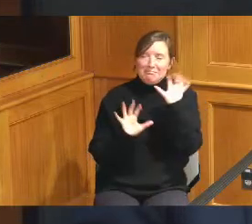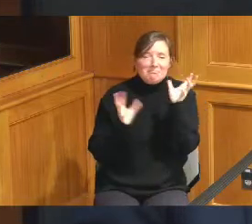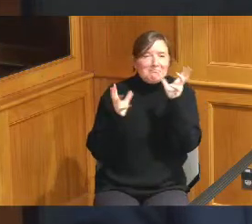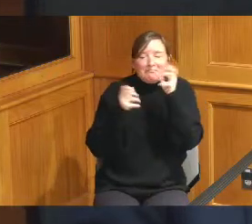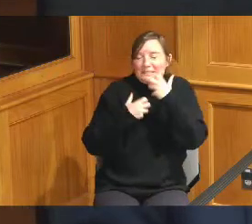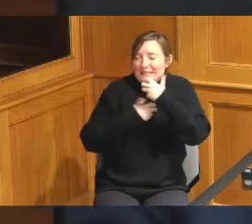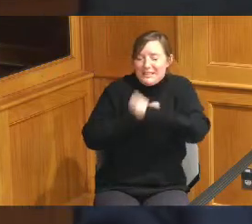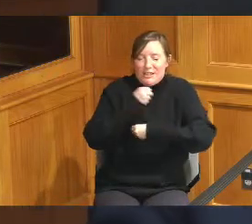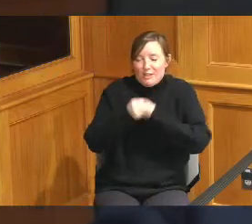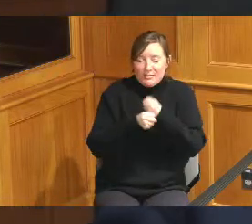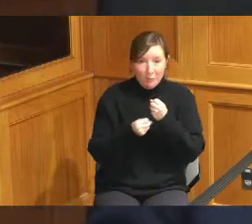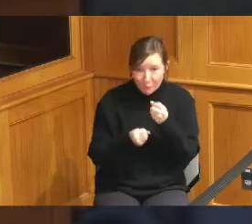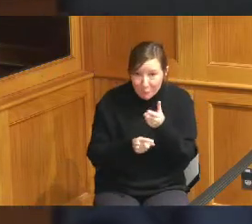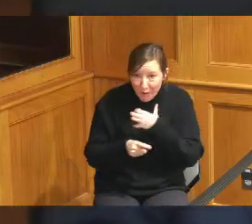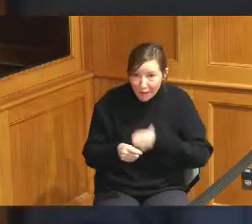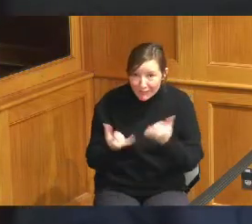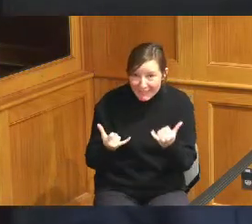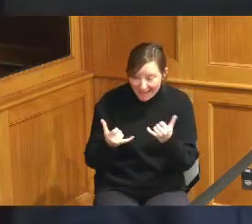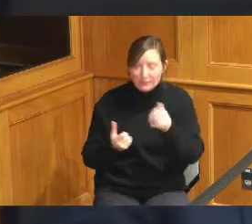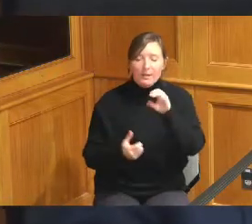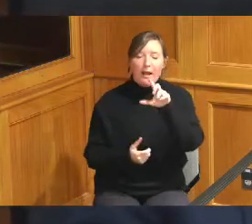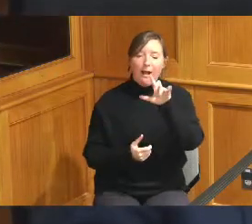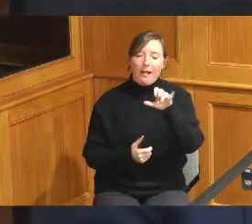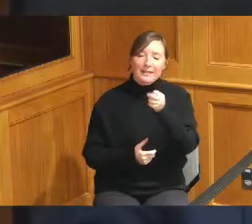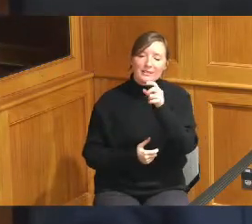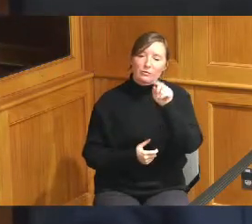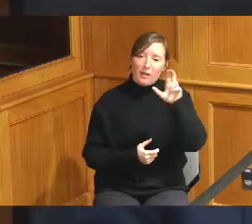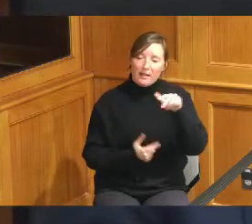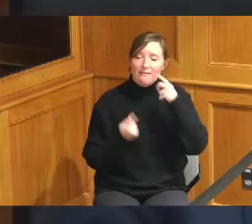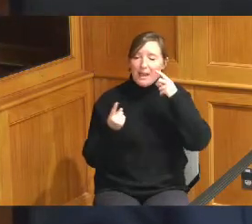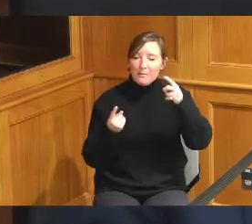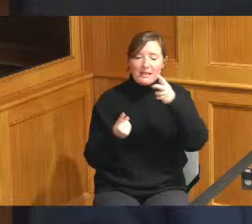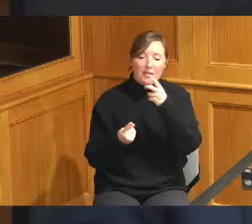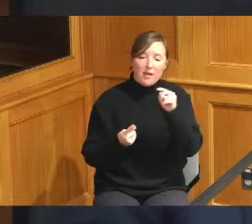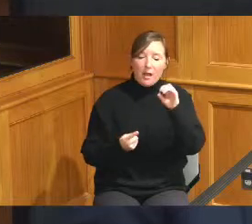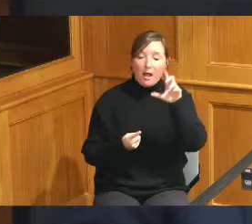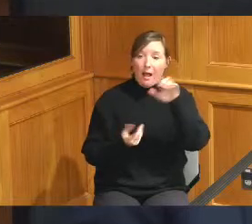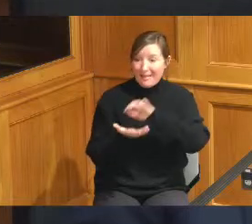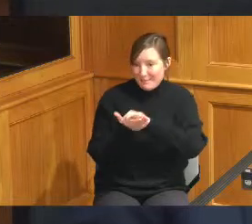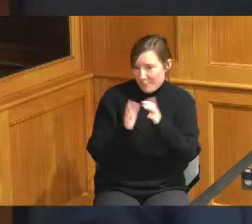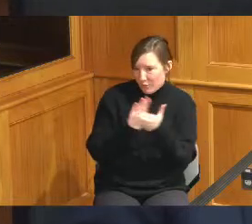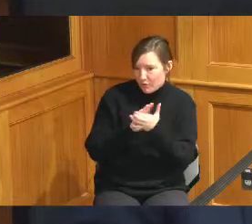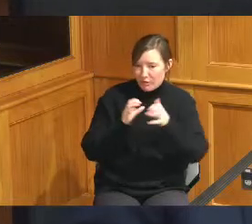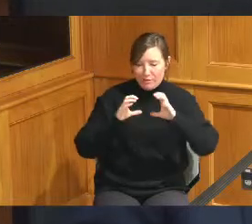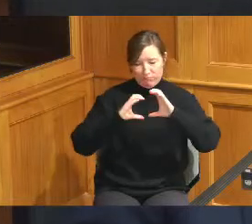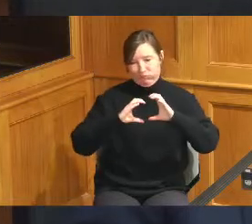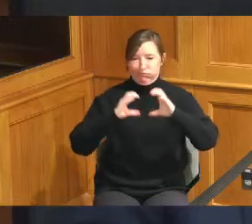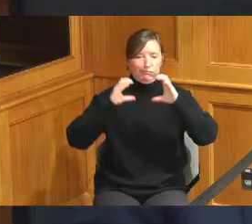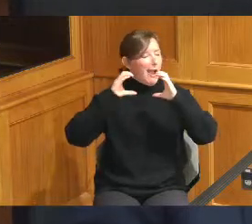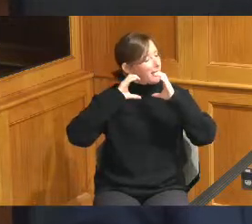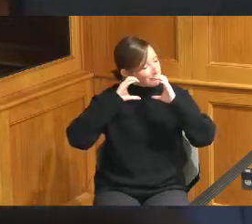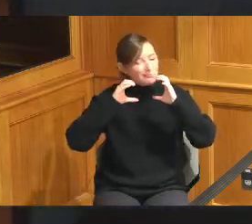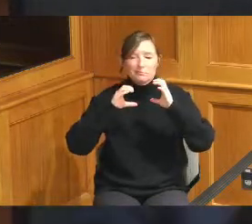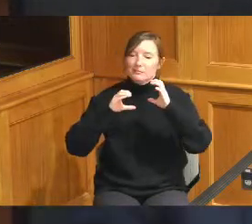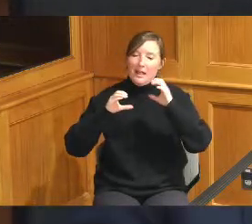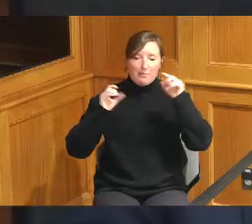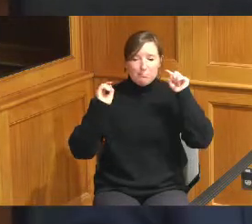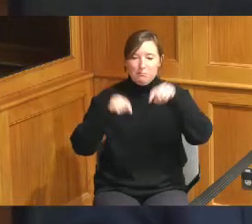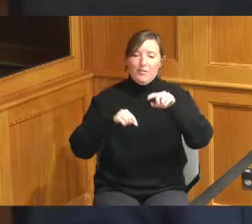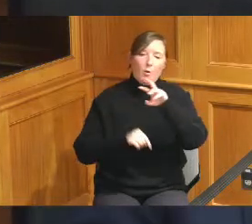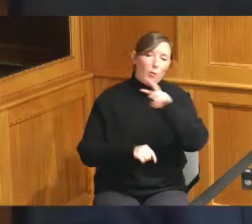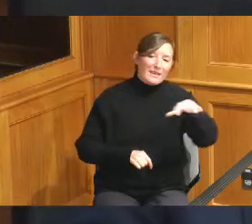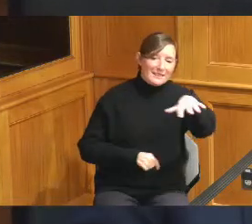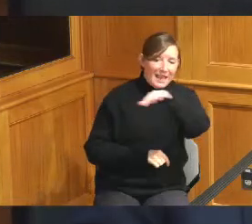right. Whereas Ollie's Trolley is also home to the famous Ollie Burger. It is a landmark and point of destination in the West